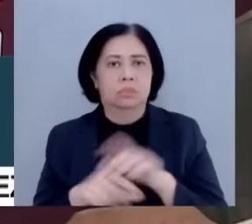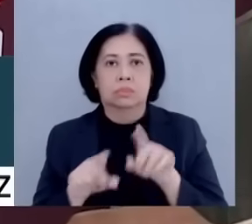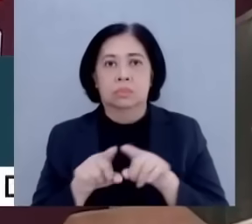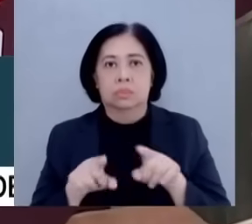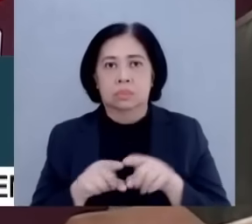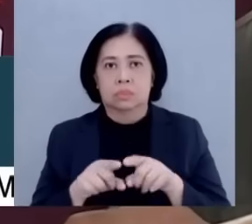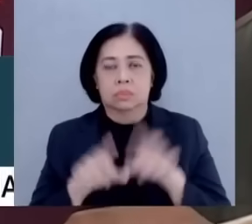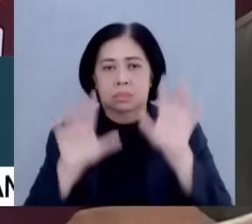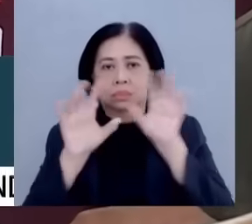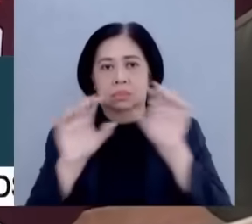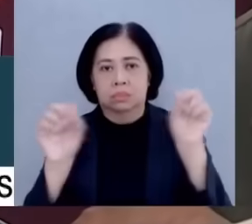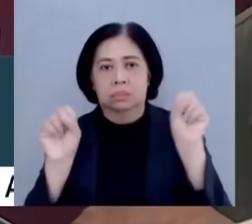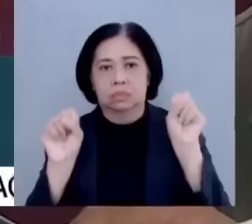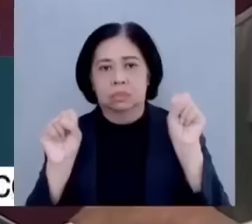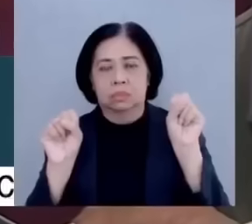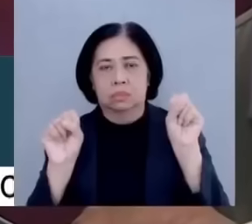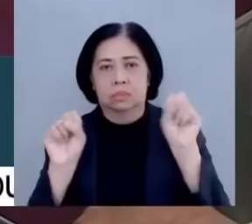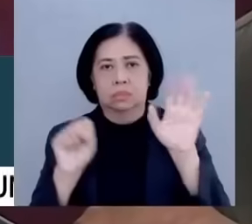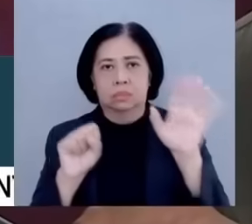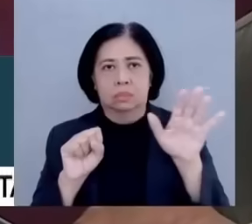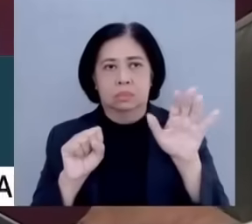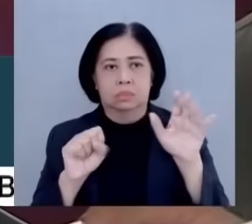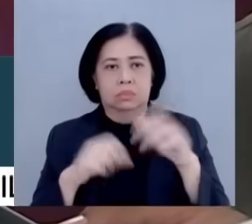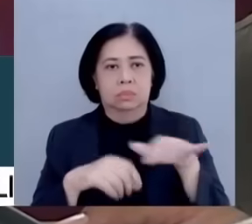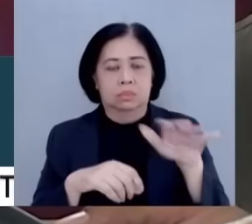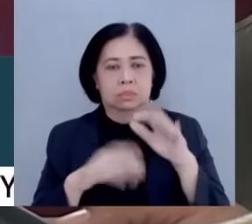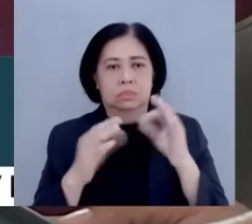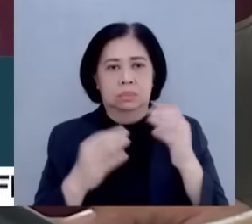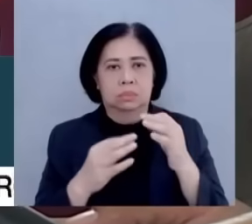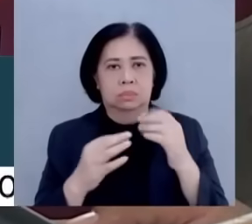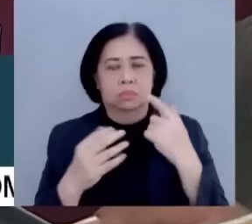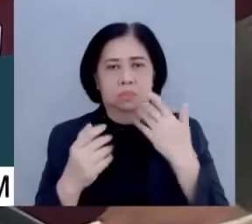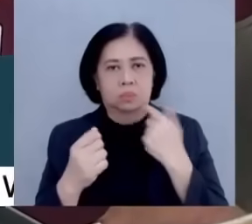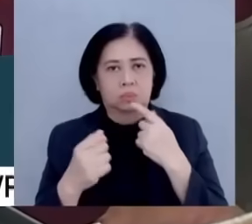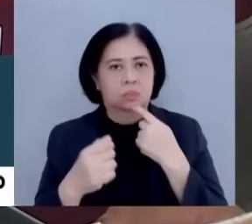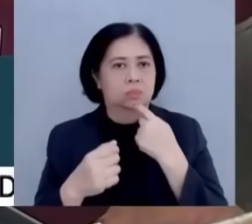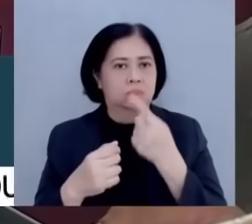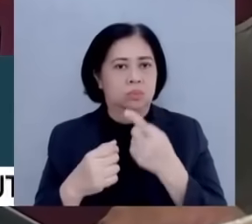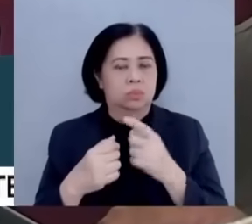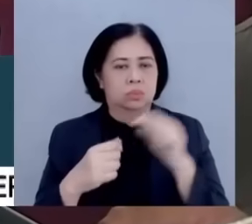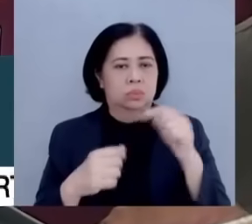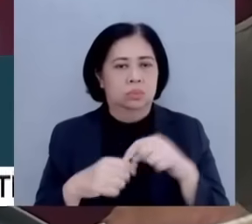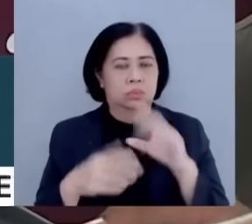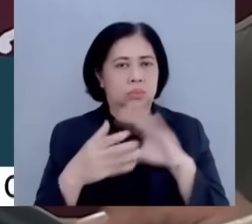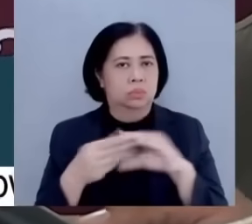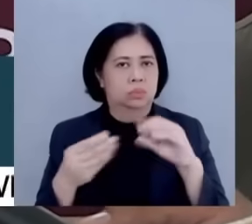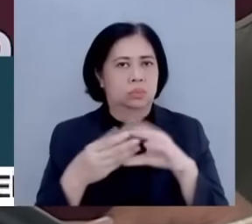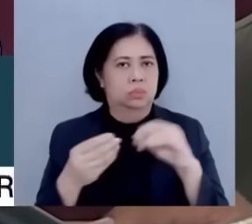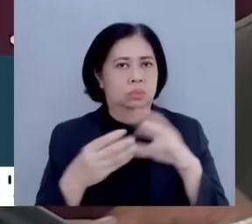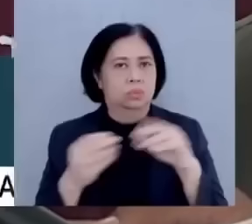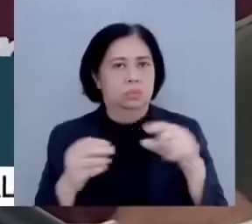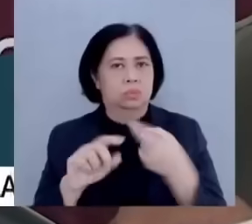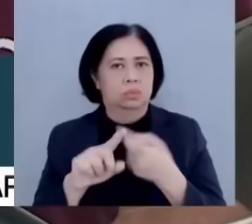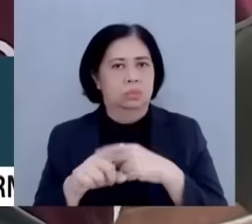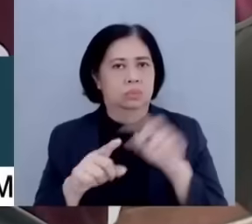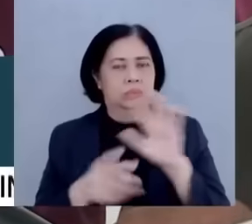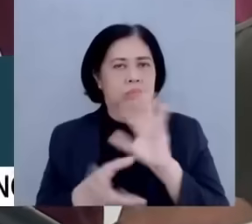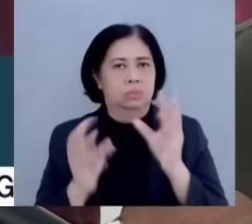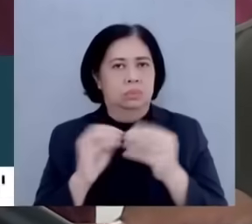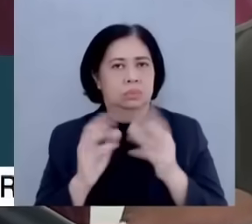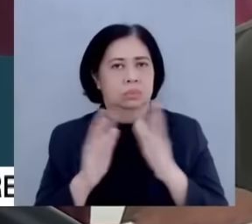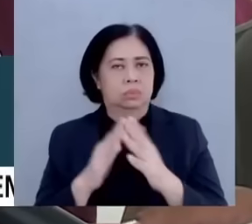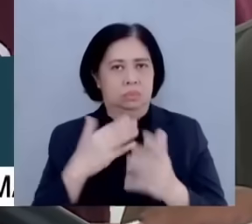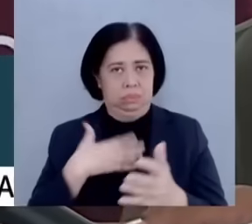president and his sycophants aggressively sell a narrative based entirely on my